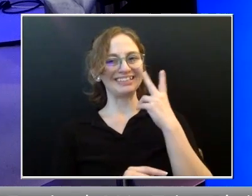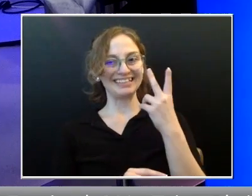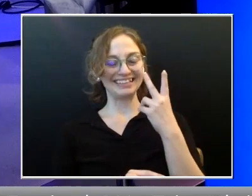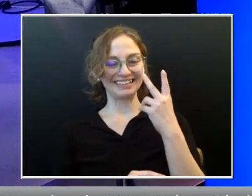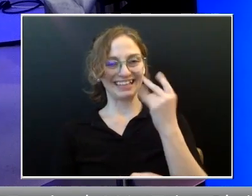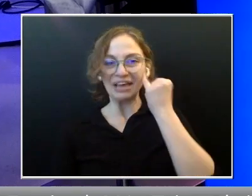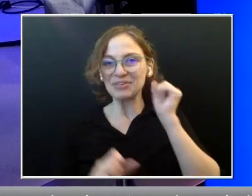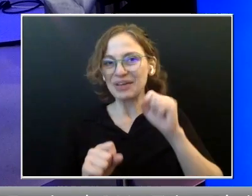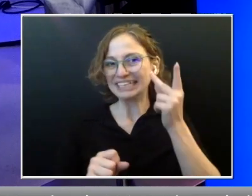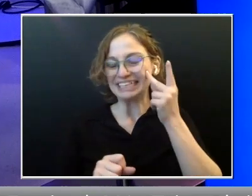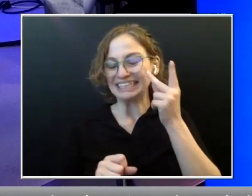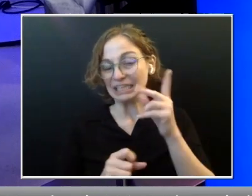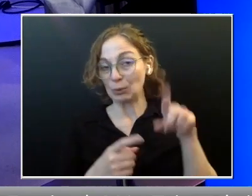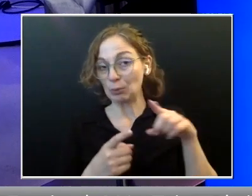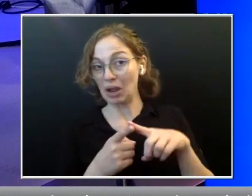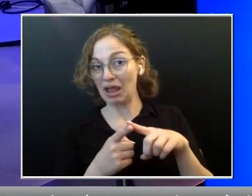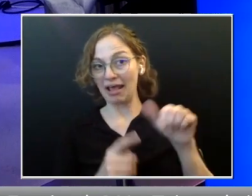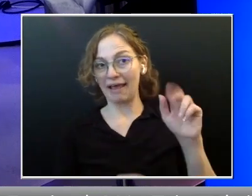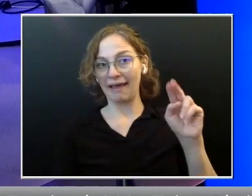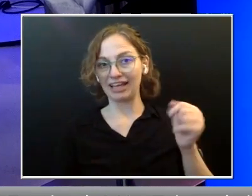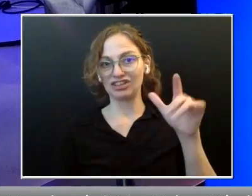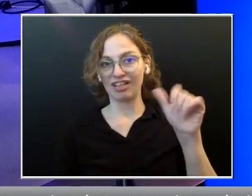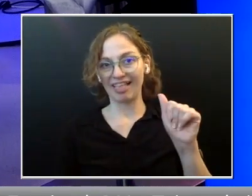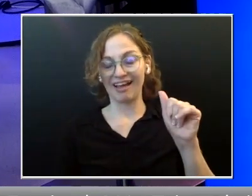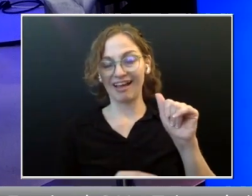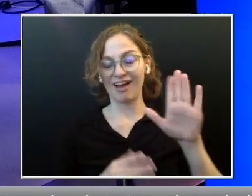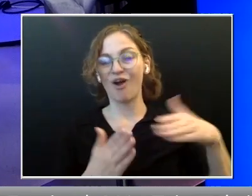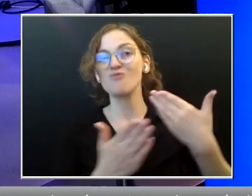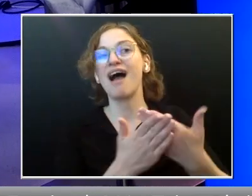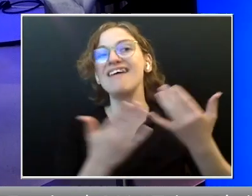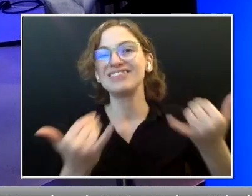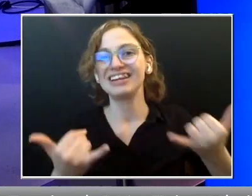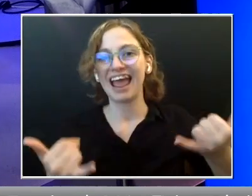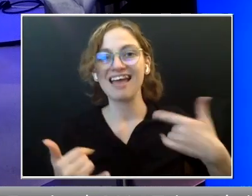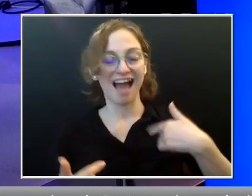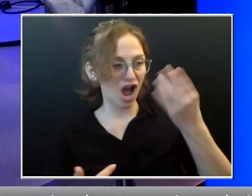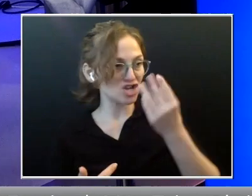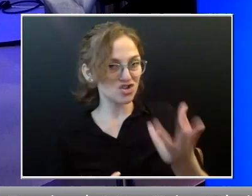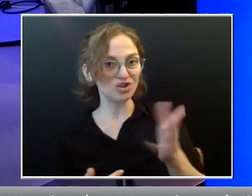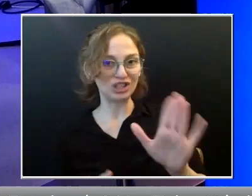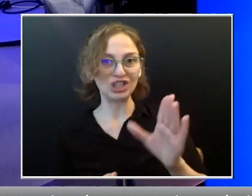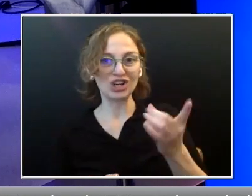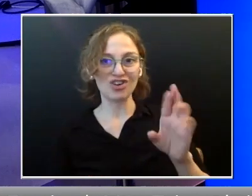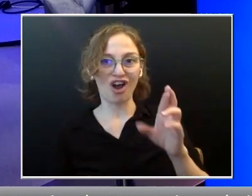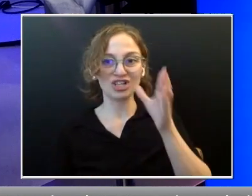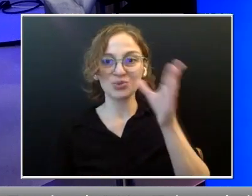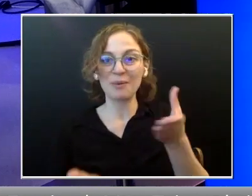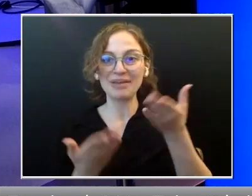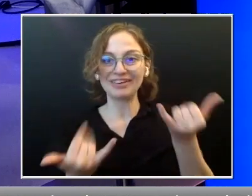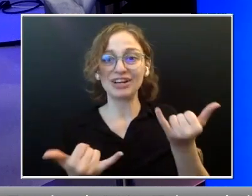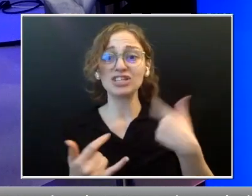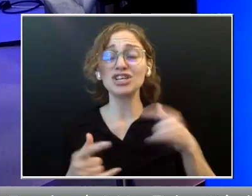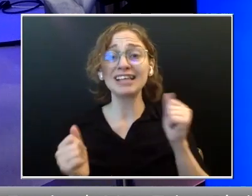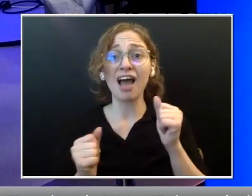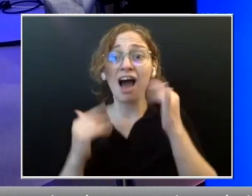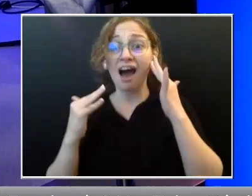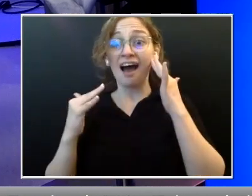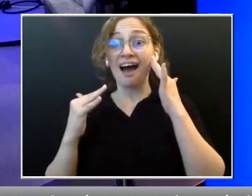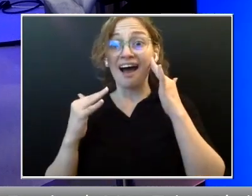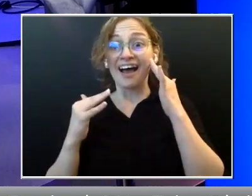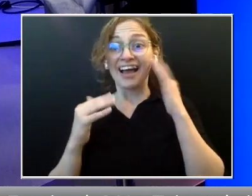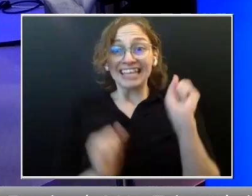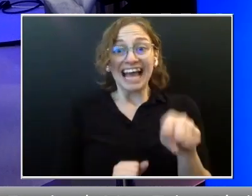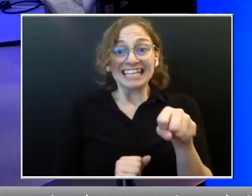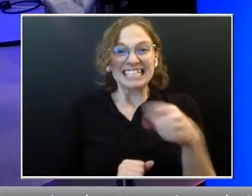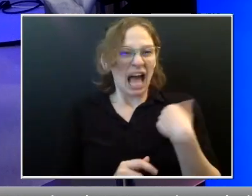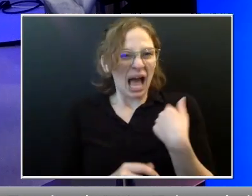Angela came in and I told her Dr. Fabian and Dr. Jewell were going to be on the set with her. She said, oh my gosh, right next to me. I said, yes, you're going to be right between them. And